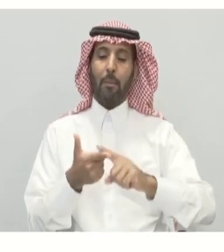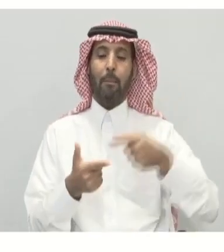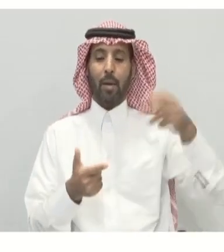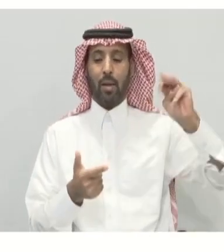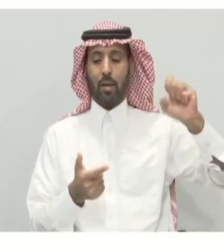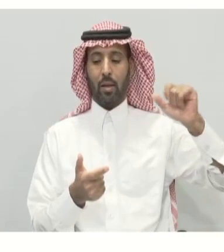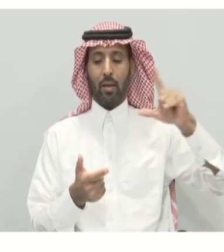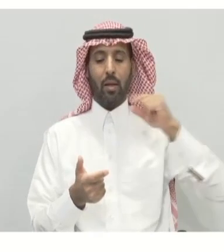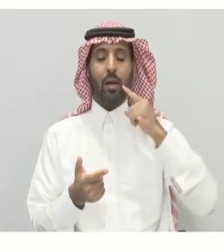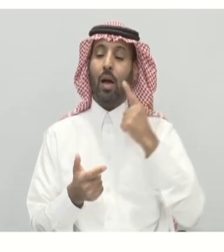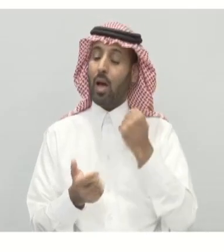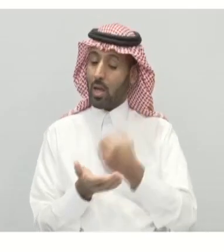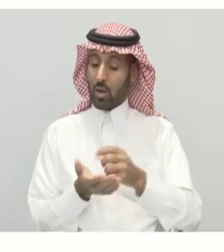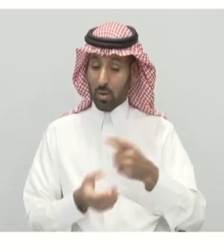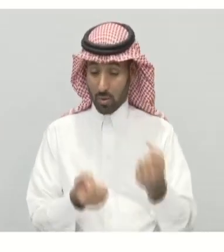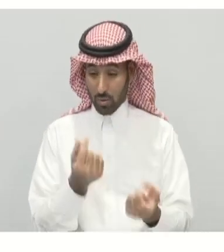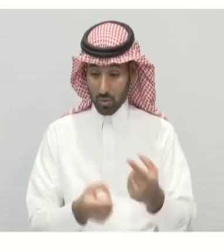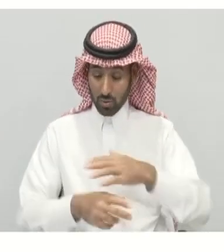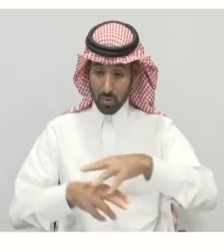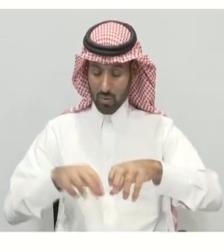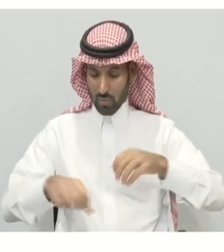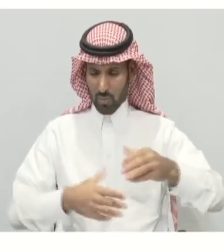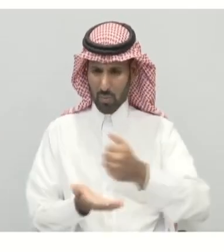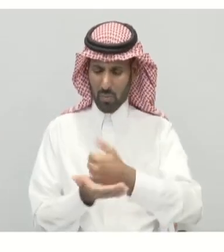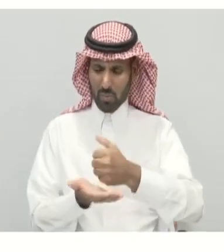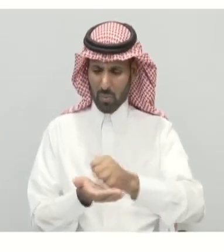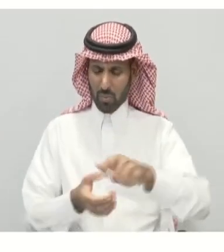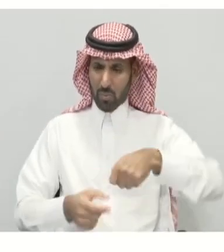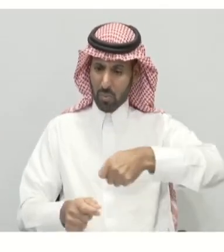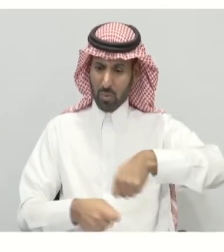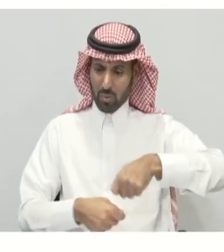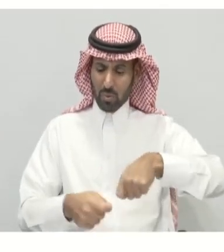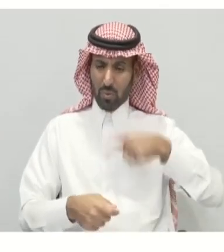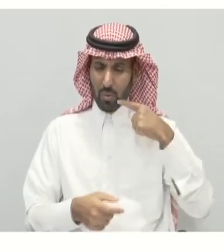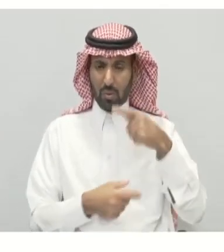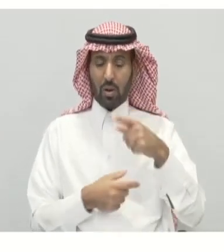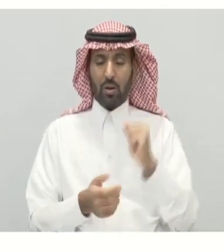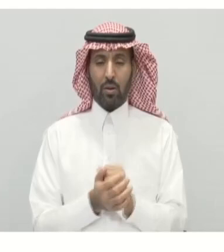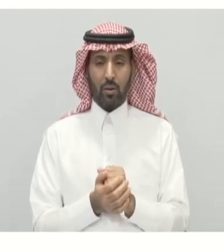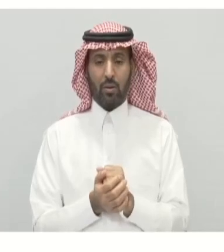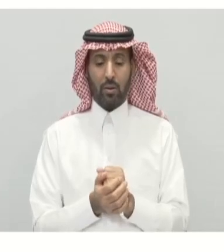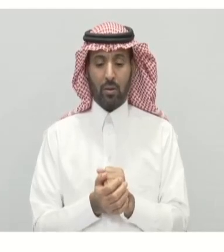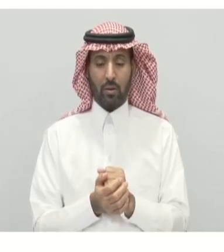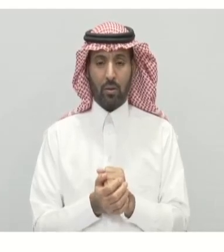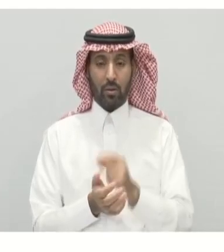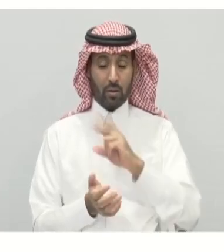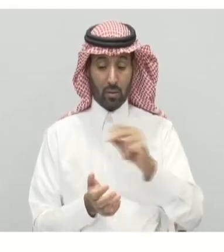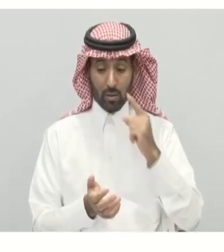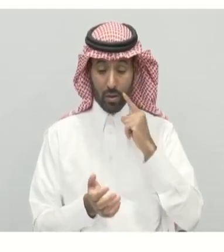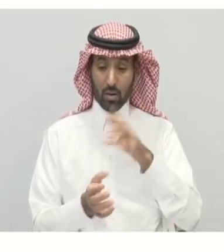I hate cleaning the garage. I put off it as long as I can. So